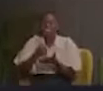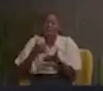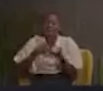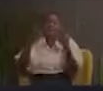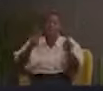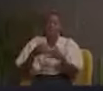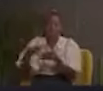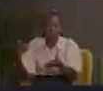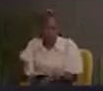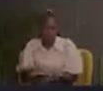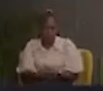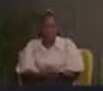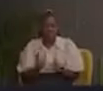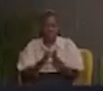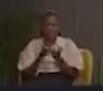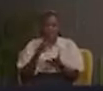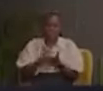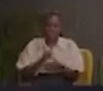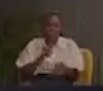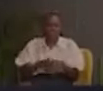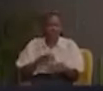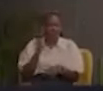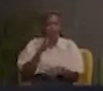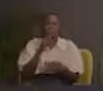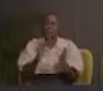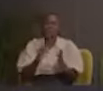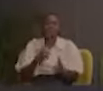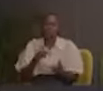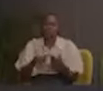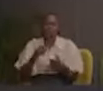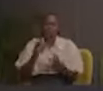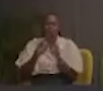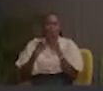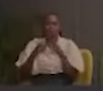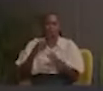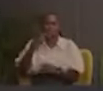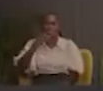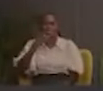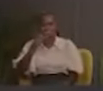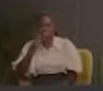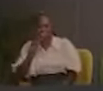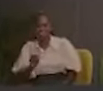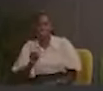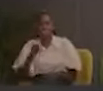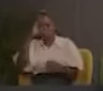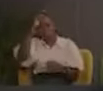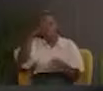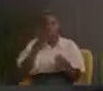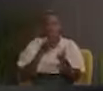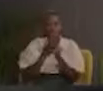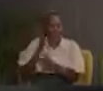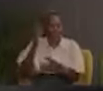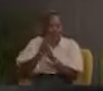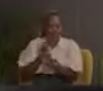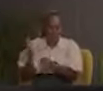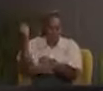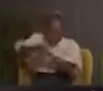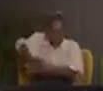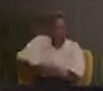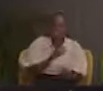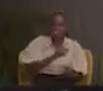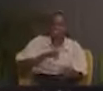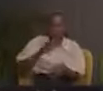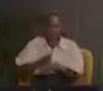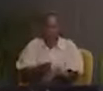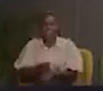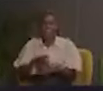says time will fail me to talk of Gideon, Jephthah, Barak, men who through faith subdued kingdoms, wrought righteousness, shut the mouth of